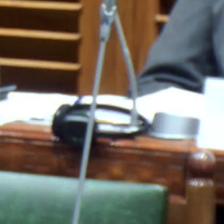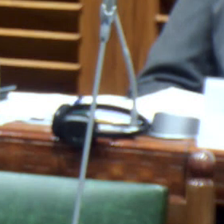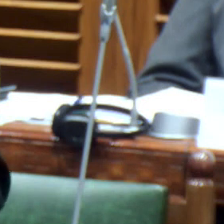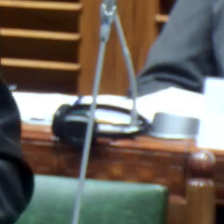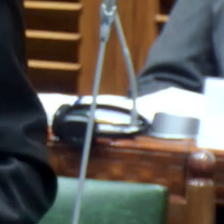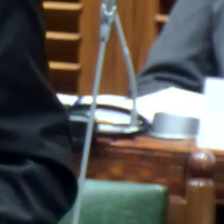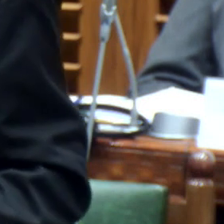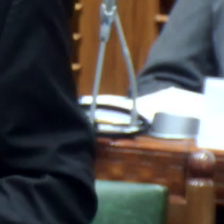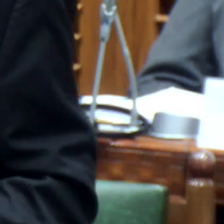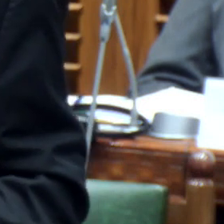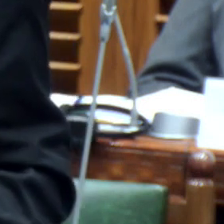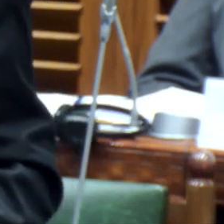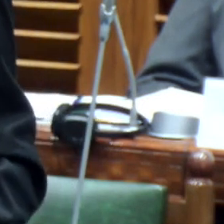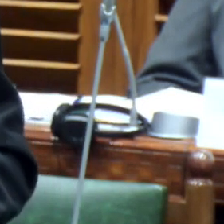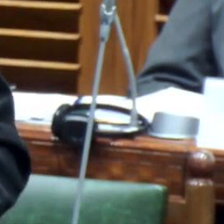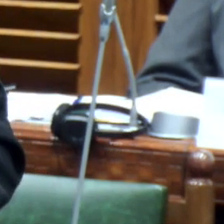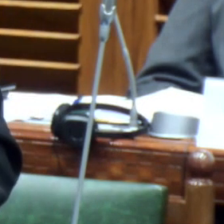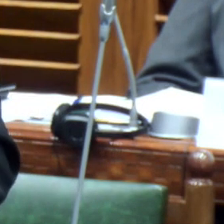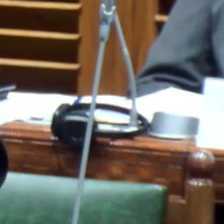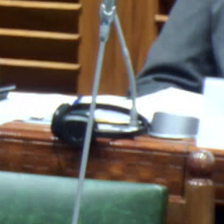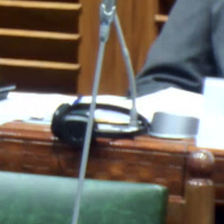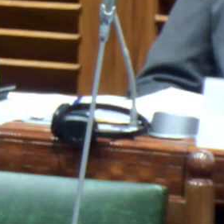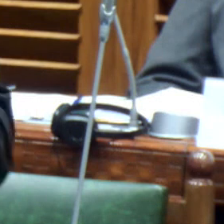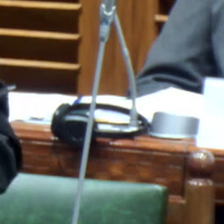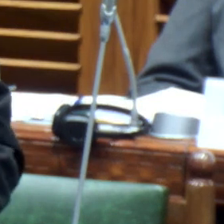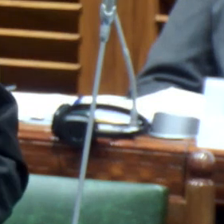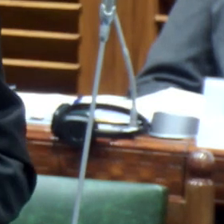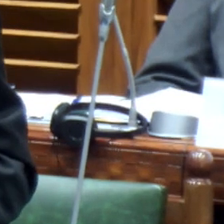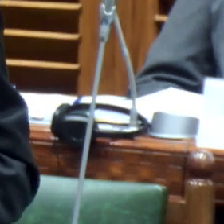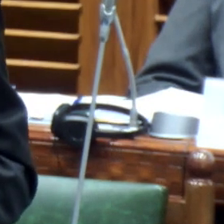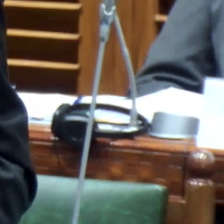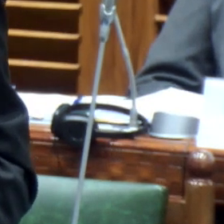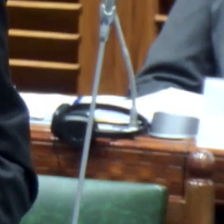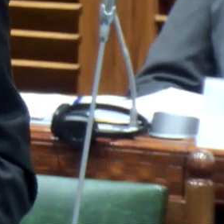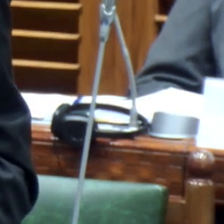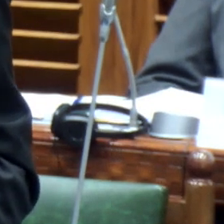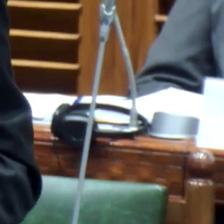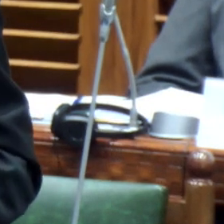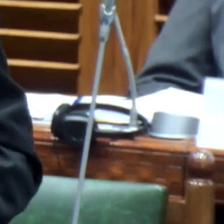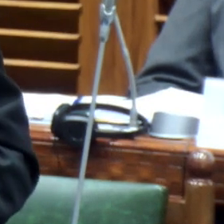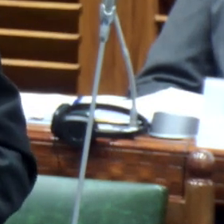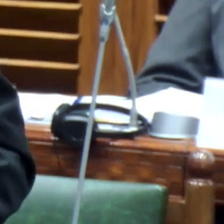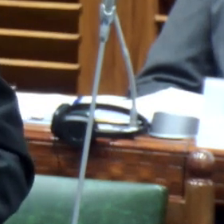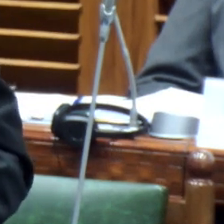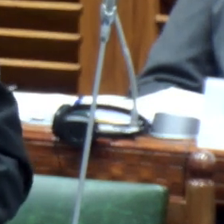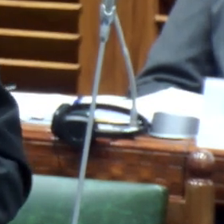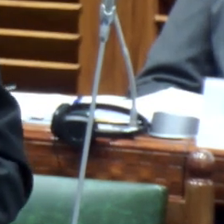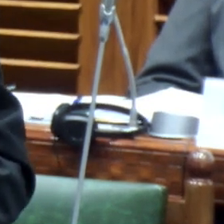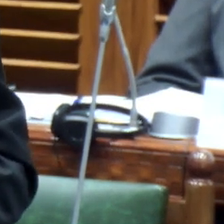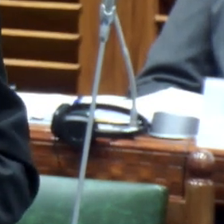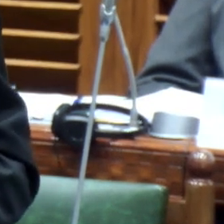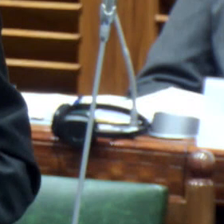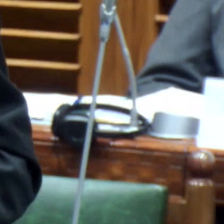Nyundamu. He is one of the politicians from the other side who's giving his hand. He wants